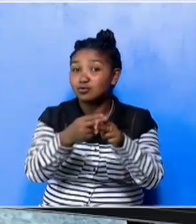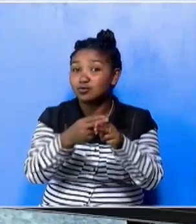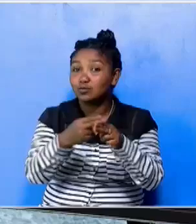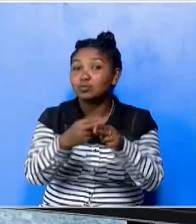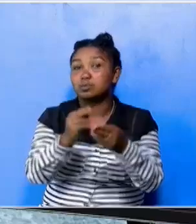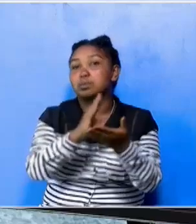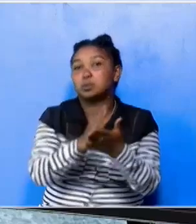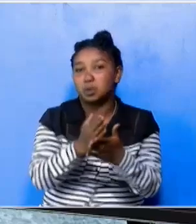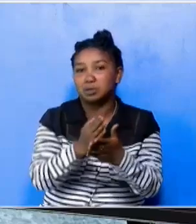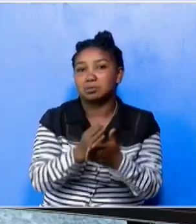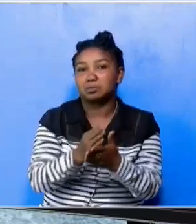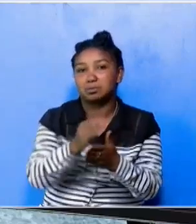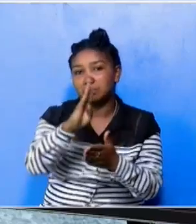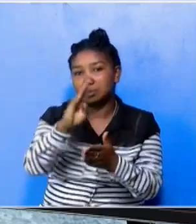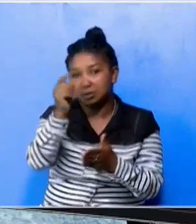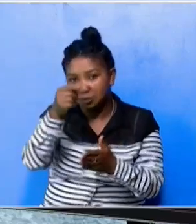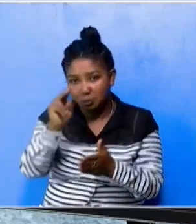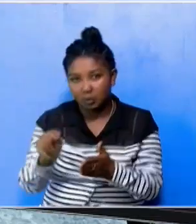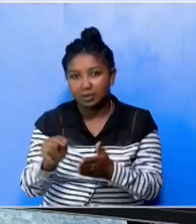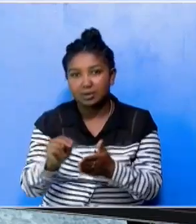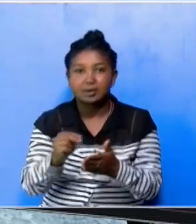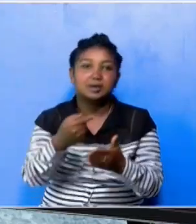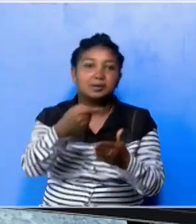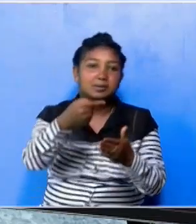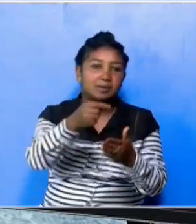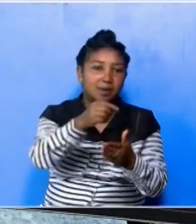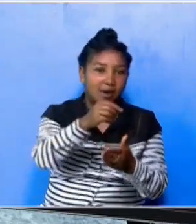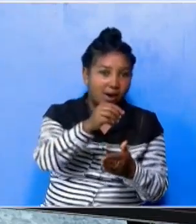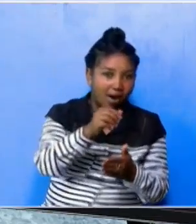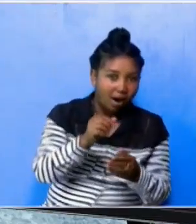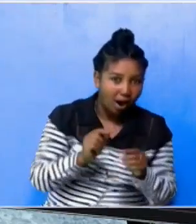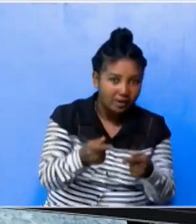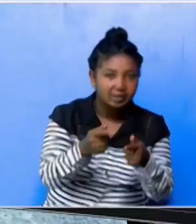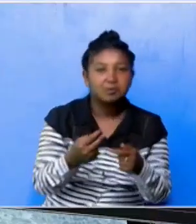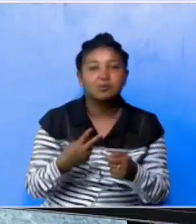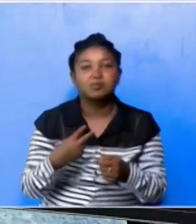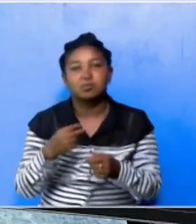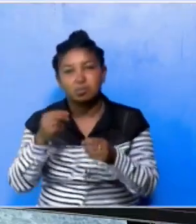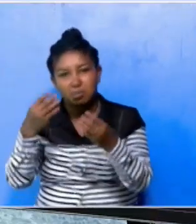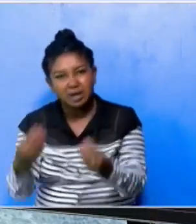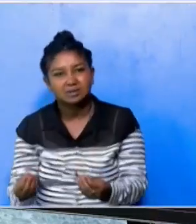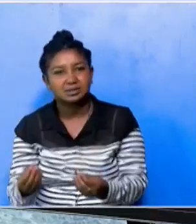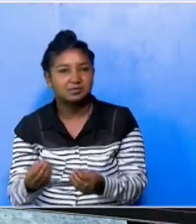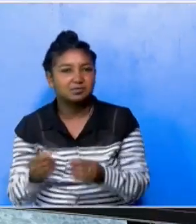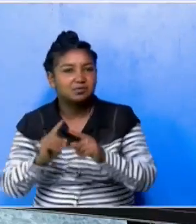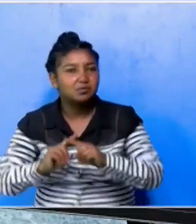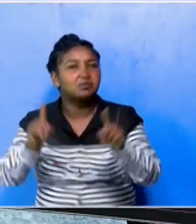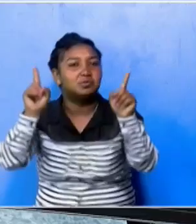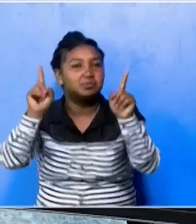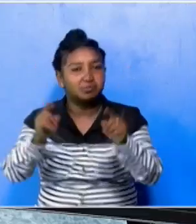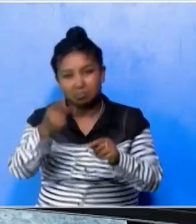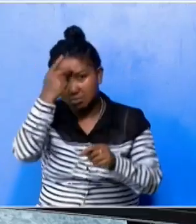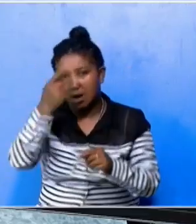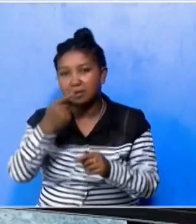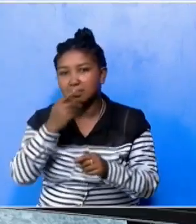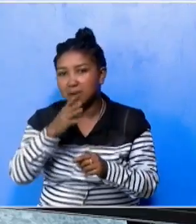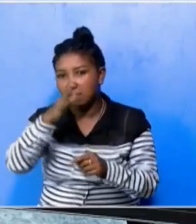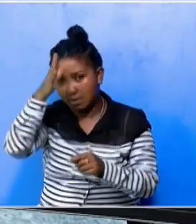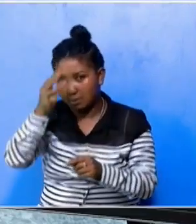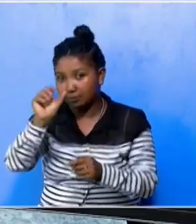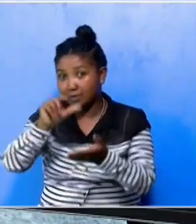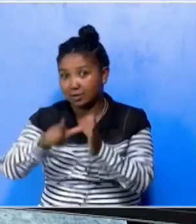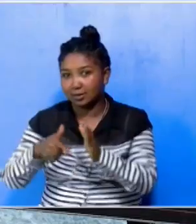between. Okay? What's the difference between active and passive voice? Tell to your parents. You have only 10